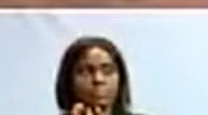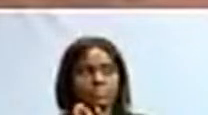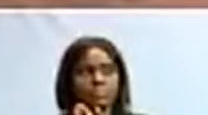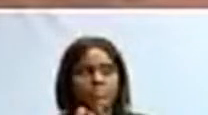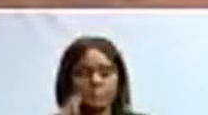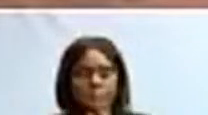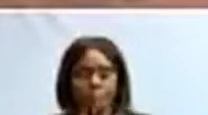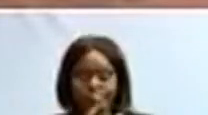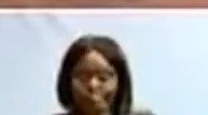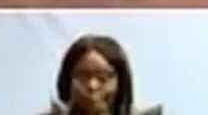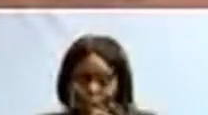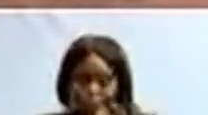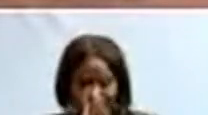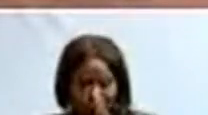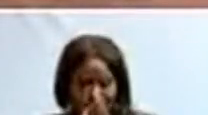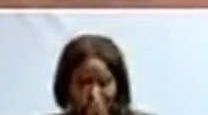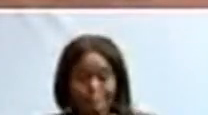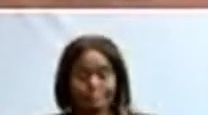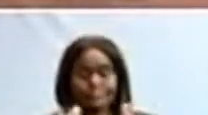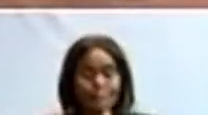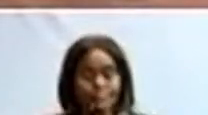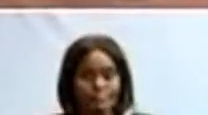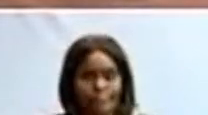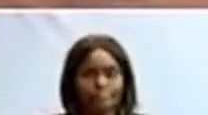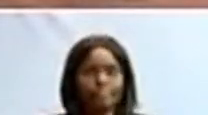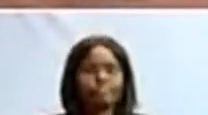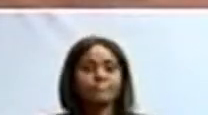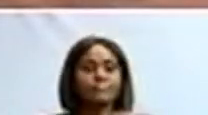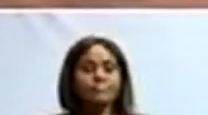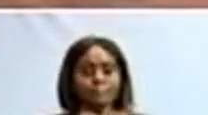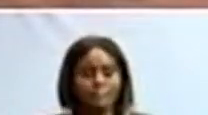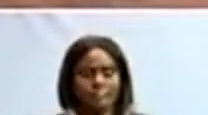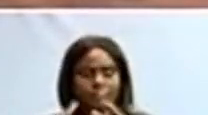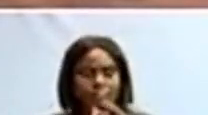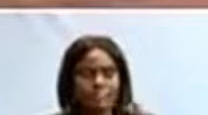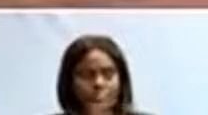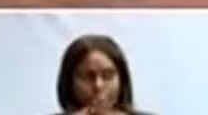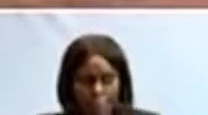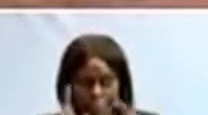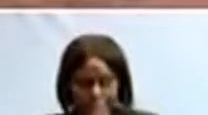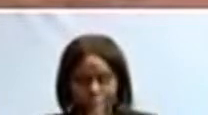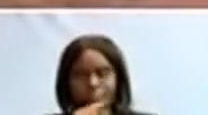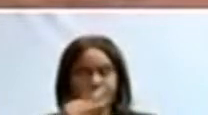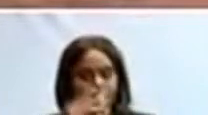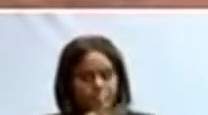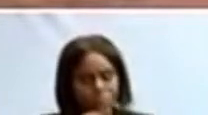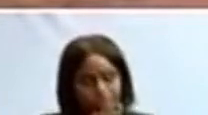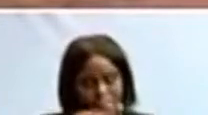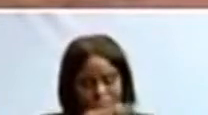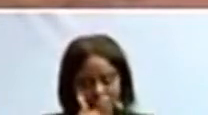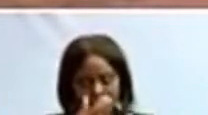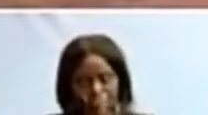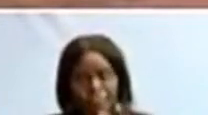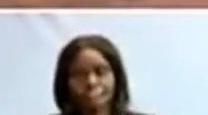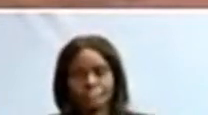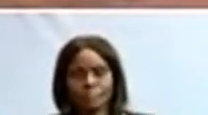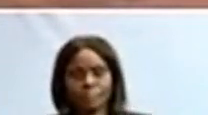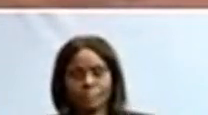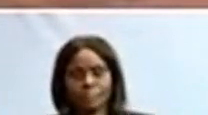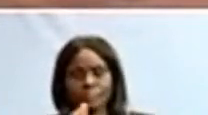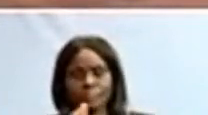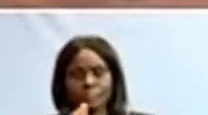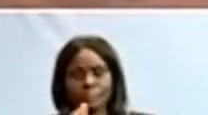Let me just read this one again. Action taken. Management has continued to settle statutory obligations with